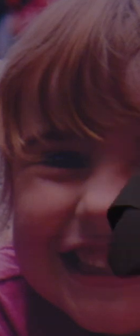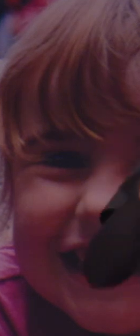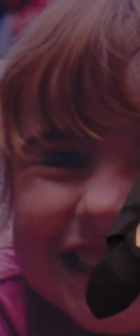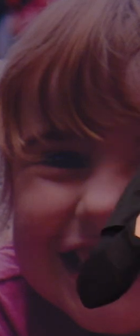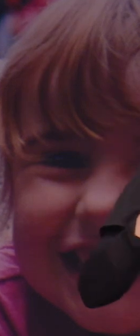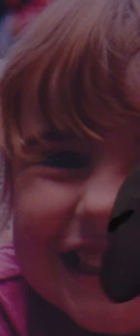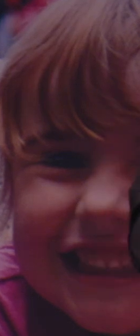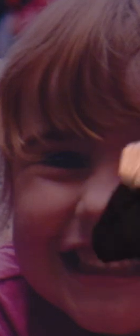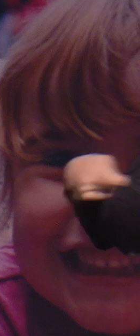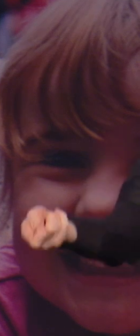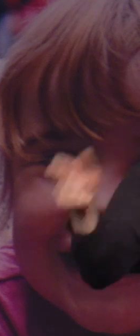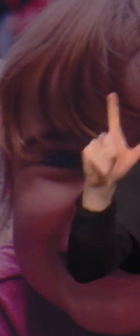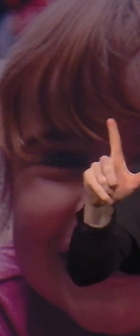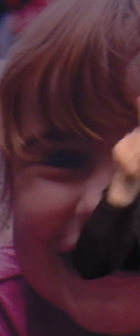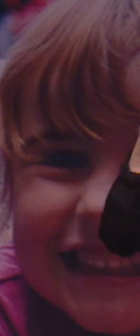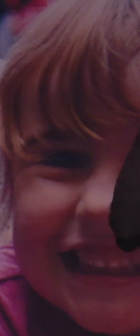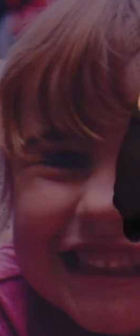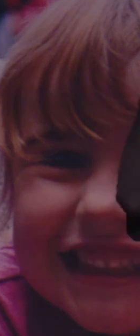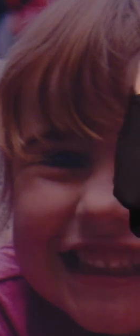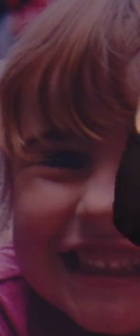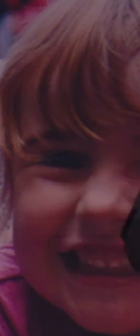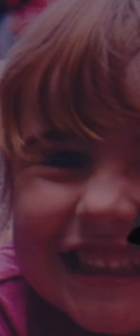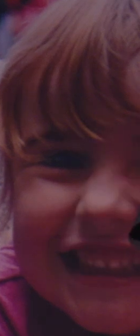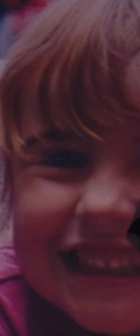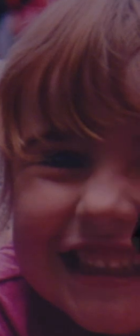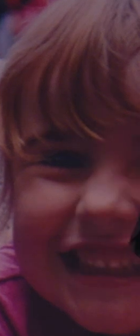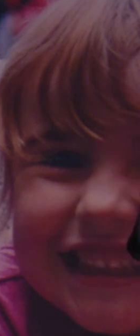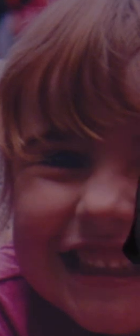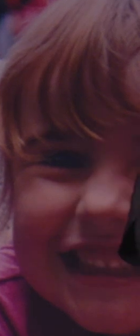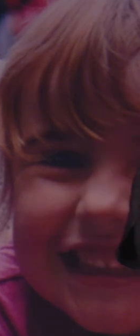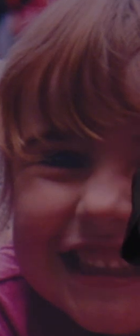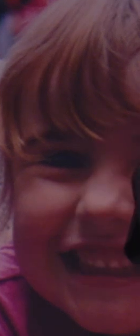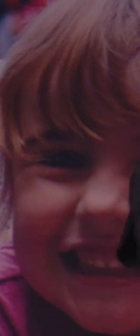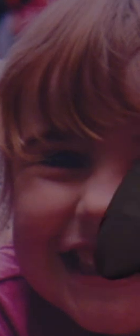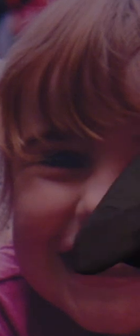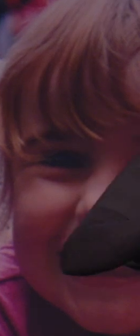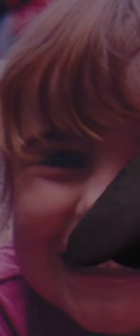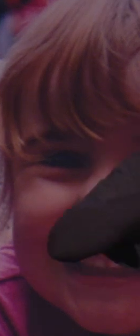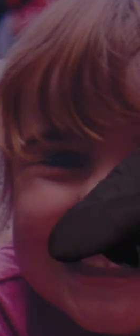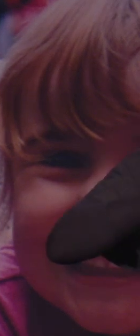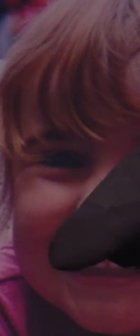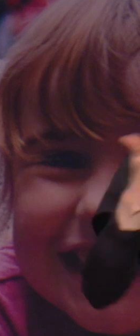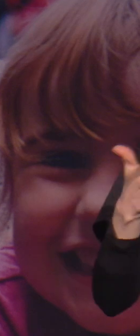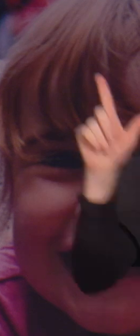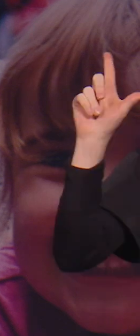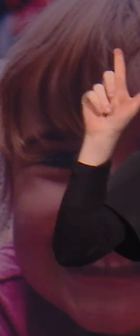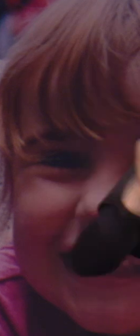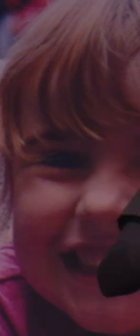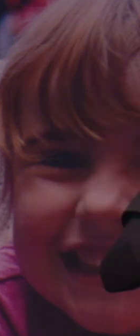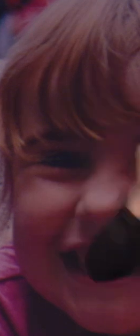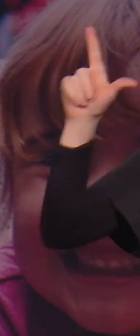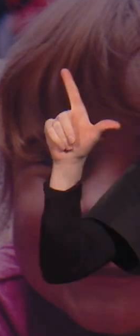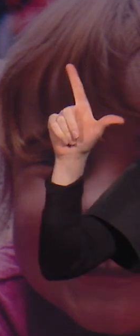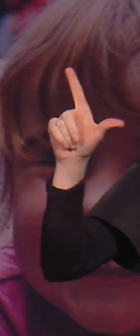on characters and location. Location change, new scene. Character change, new scene. Because scenes are really hard. They're probably